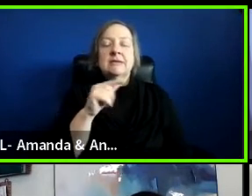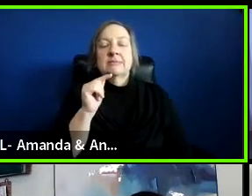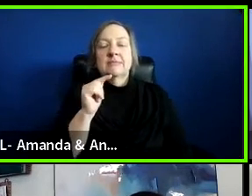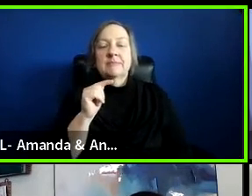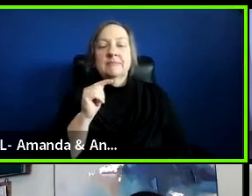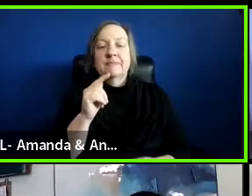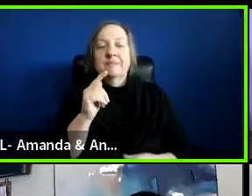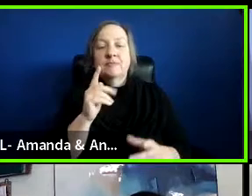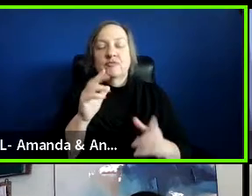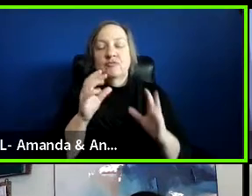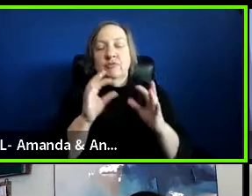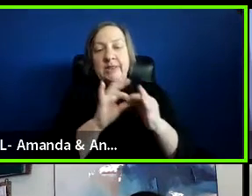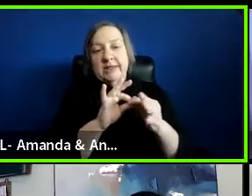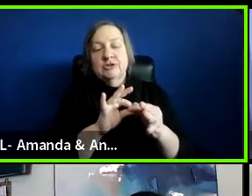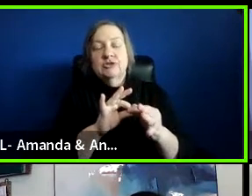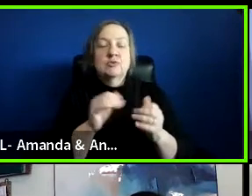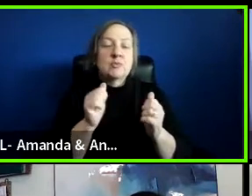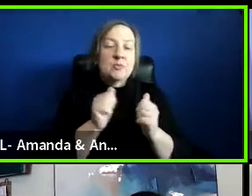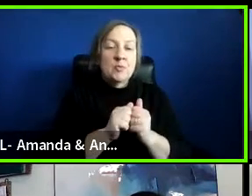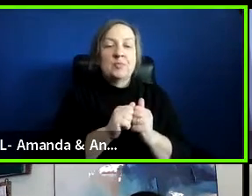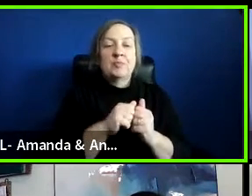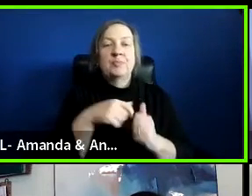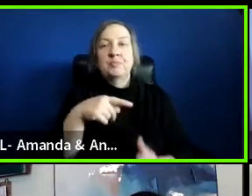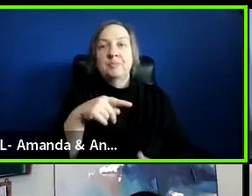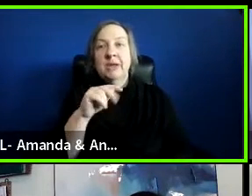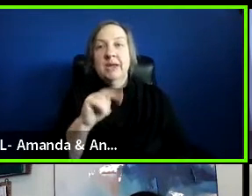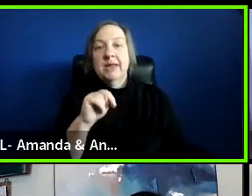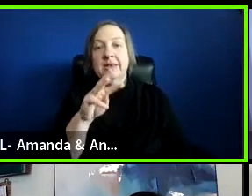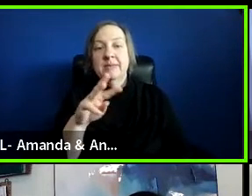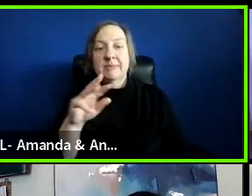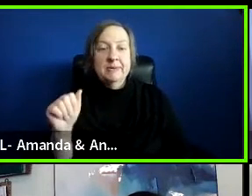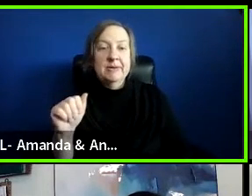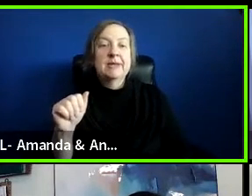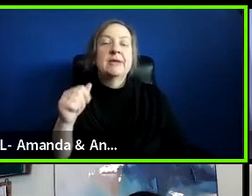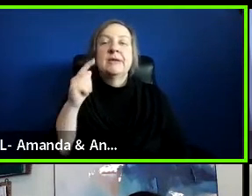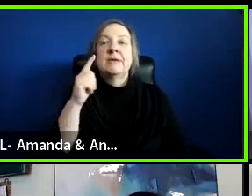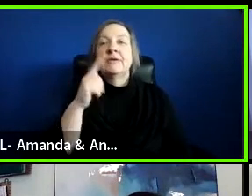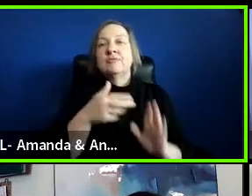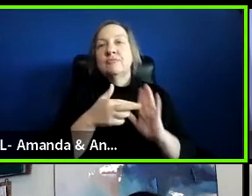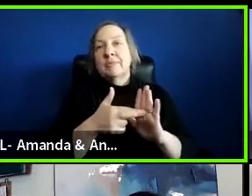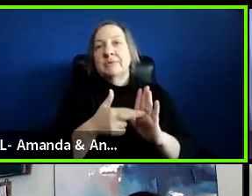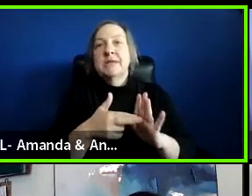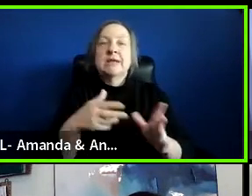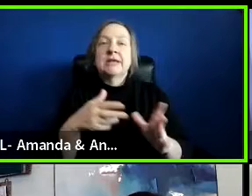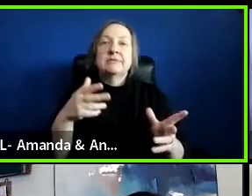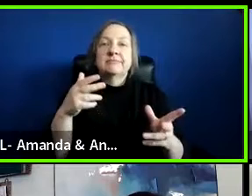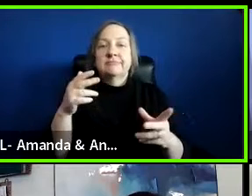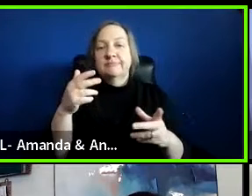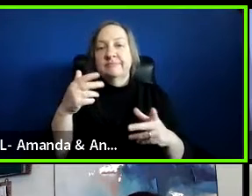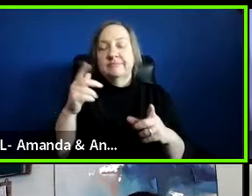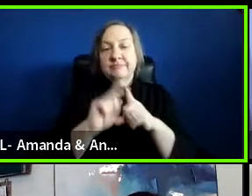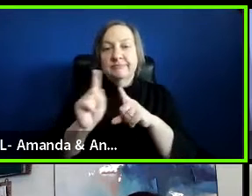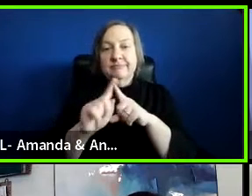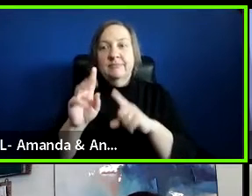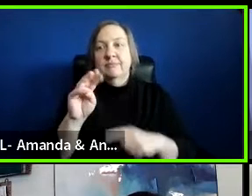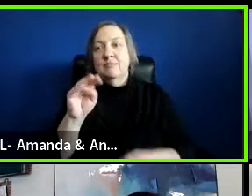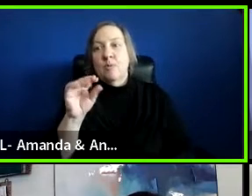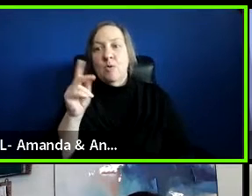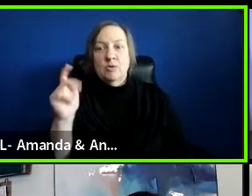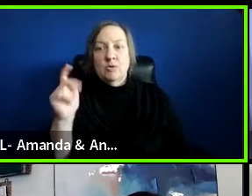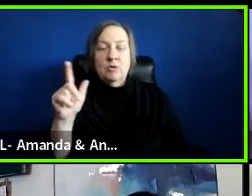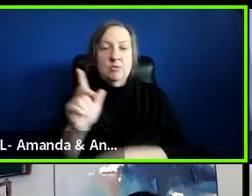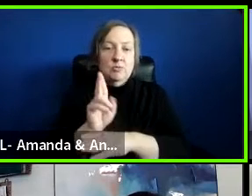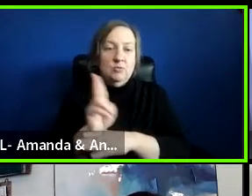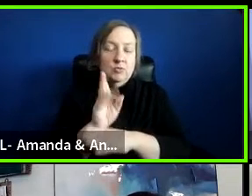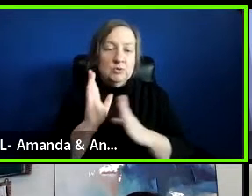committee as a person representing river users and multimodal freight users. She, her pronouns. I would have to